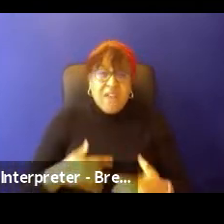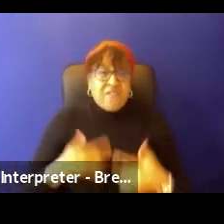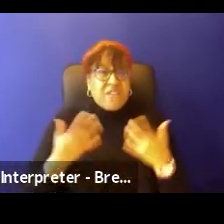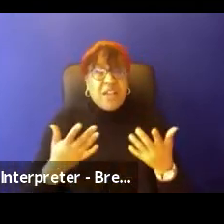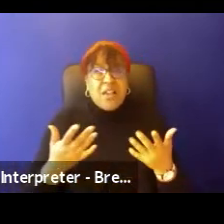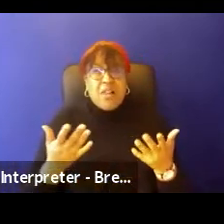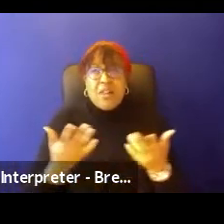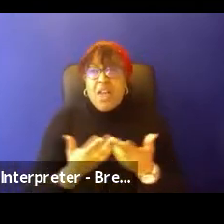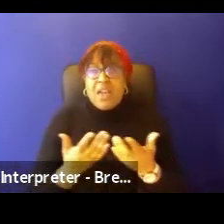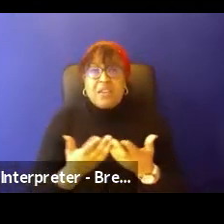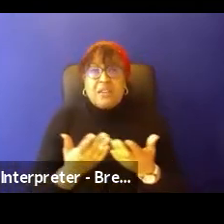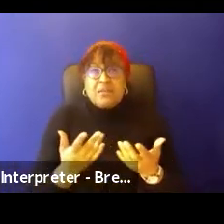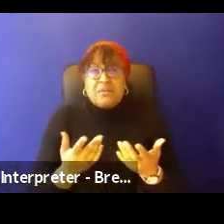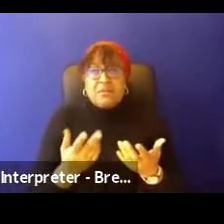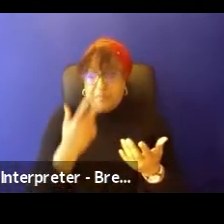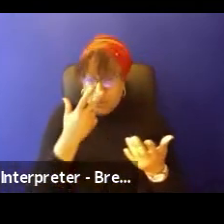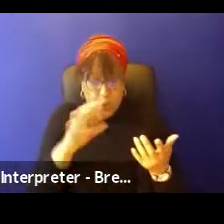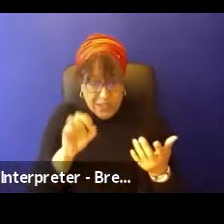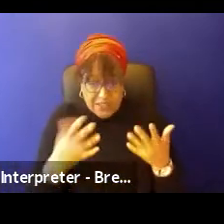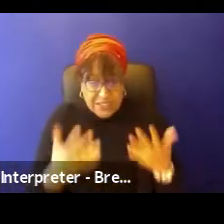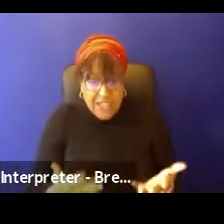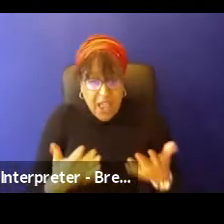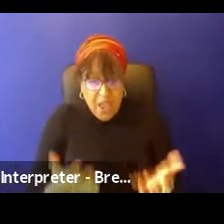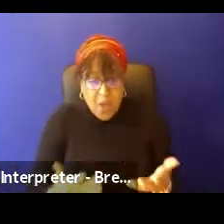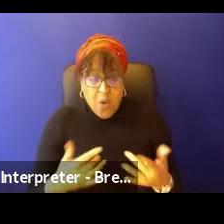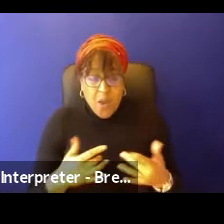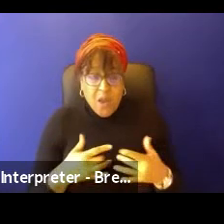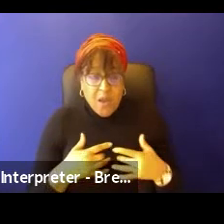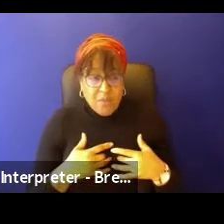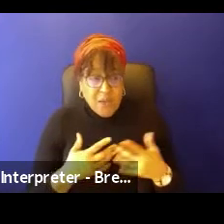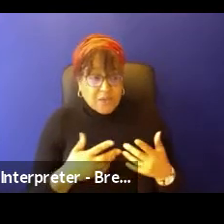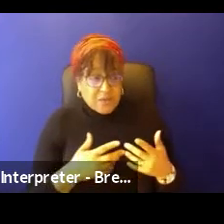into adulthood, I feel like it's still affecting me quite a lot.